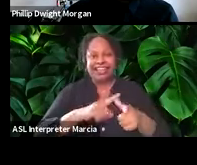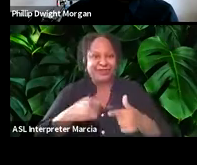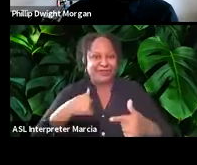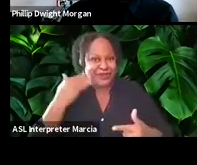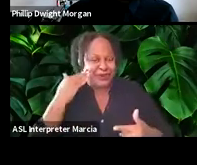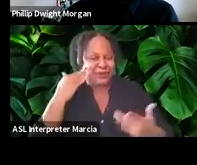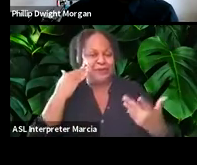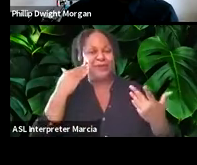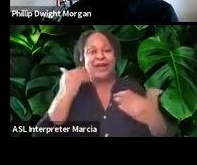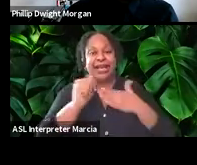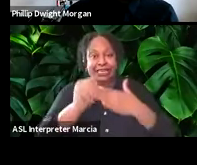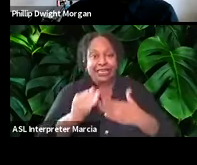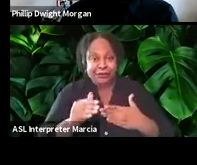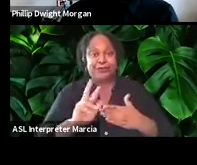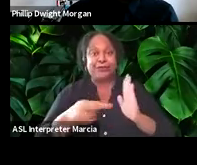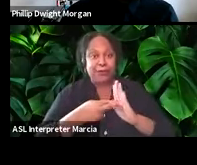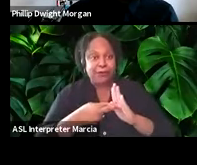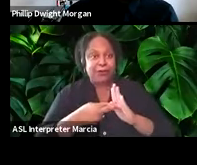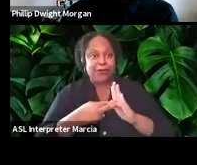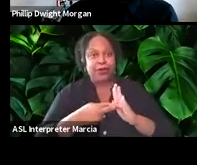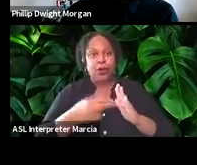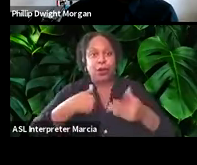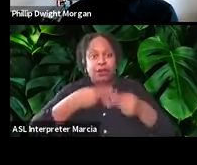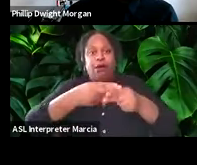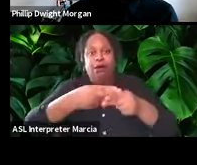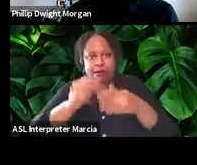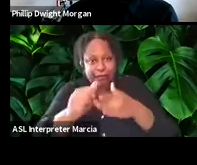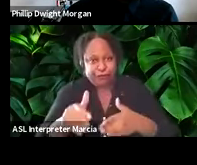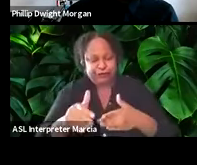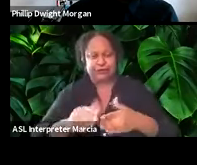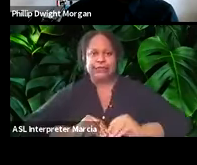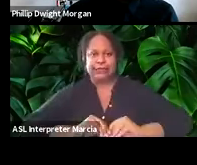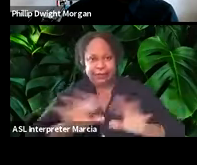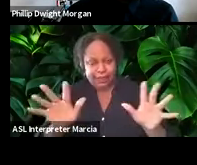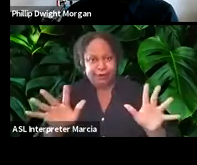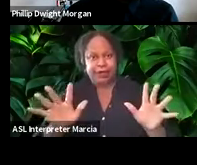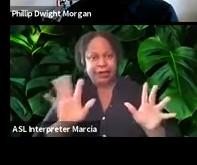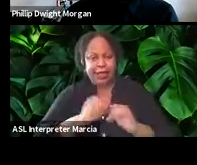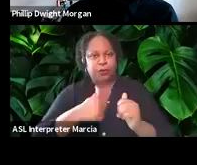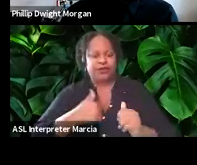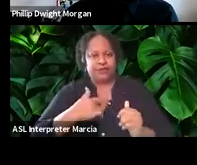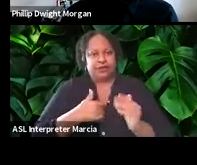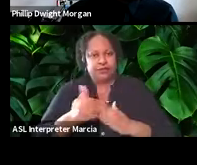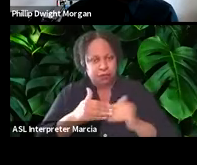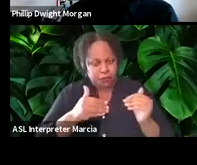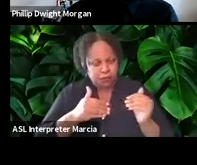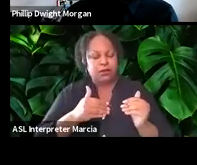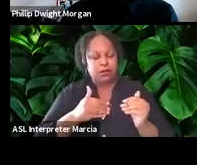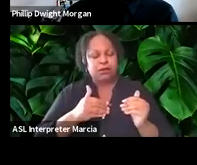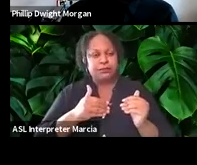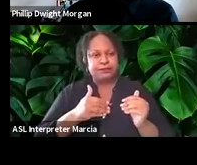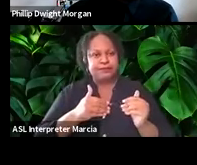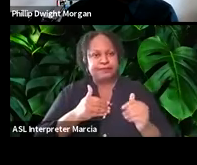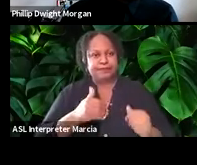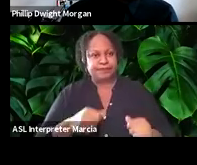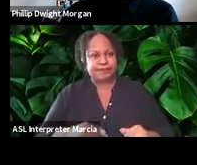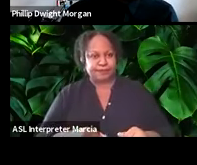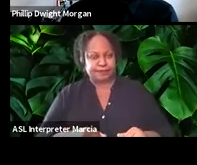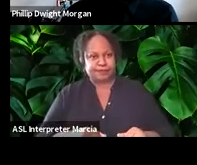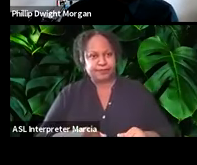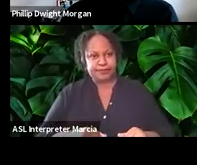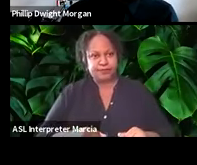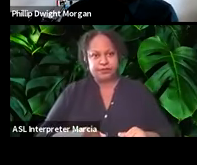our own context, in the way we define it and the way we feel comfortable about it, is